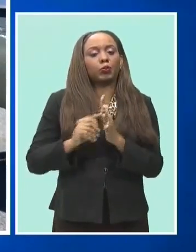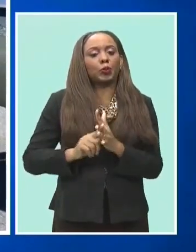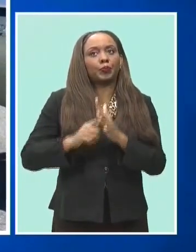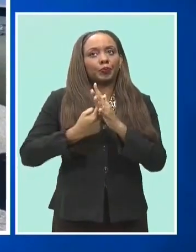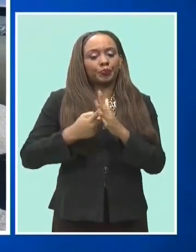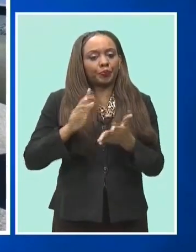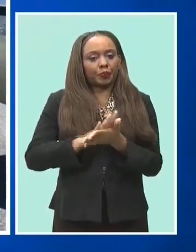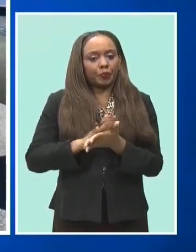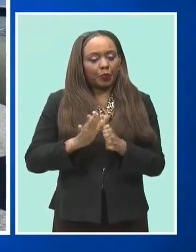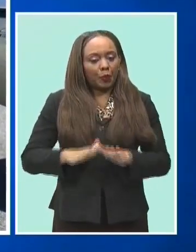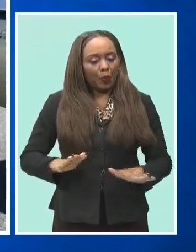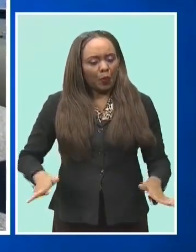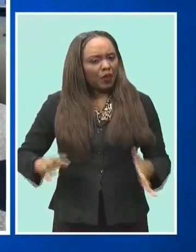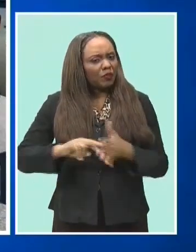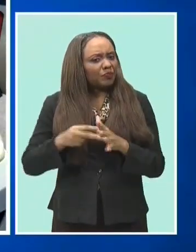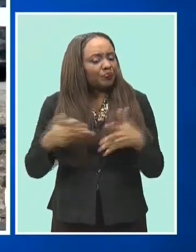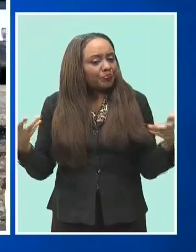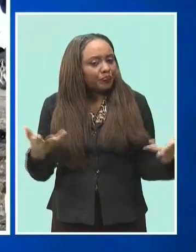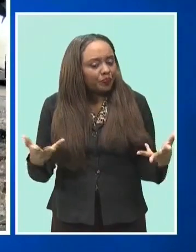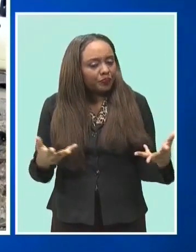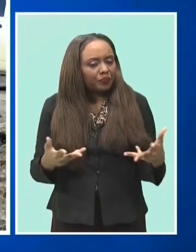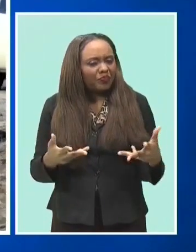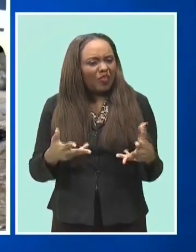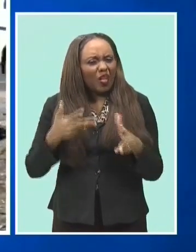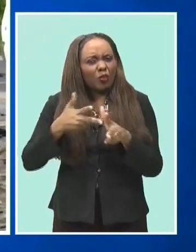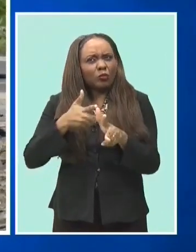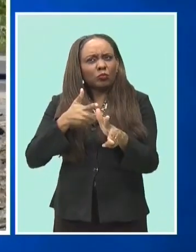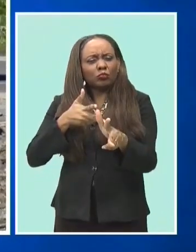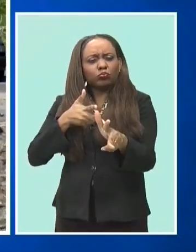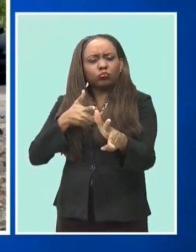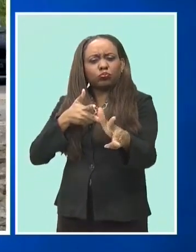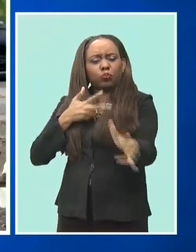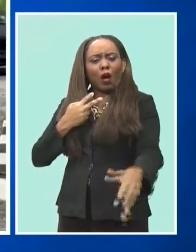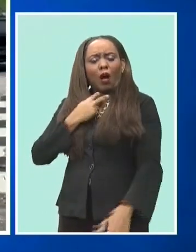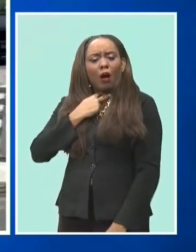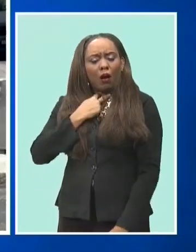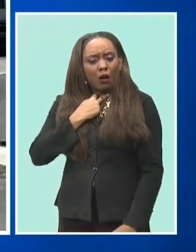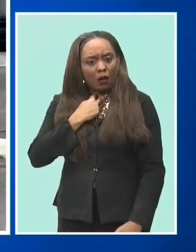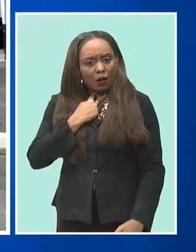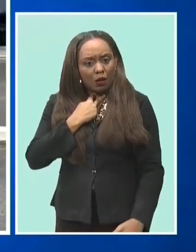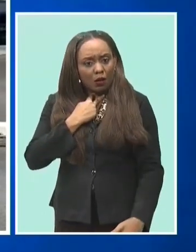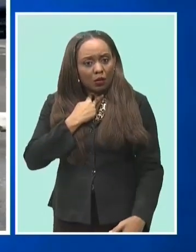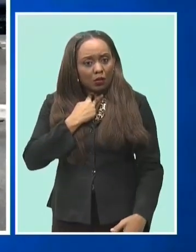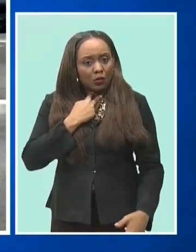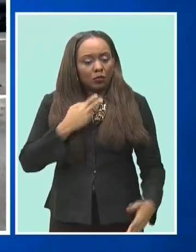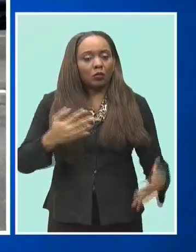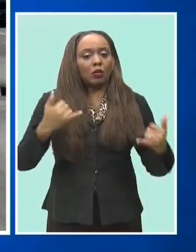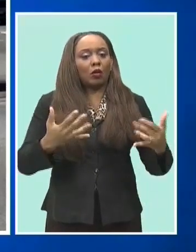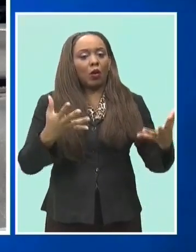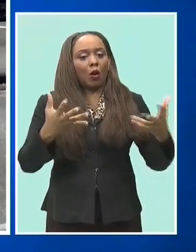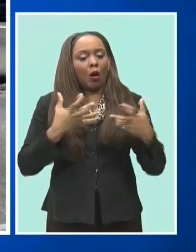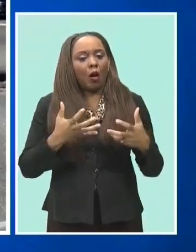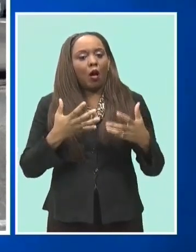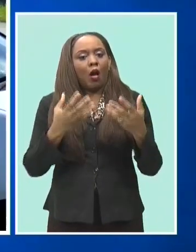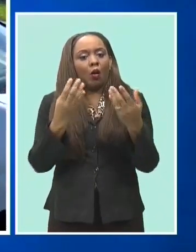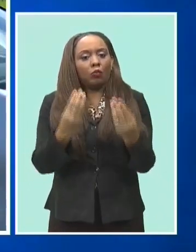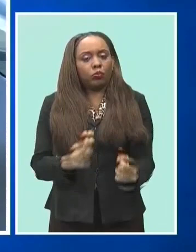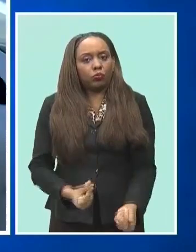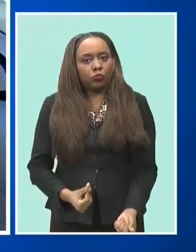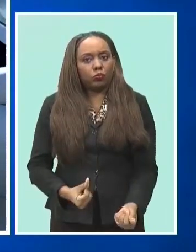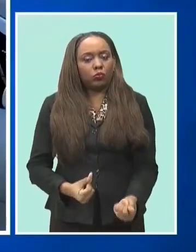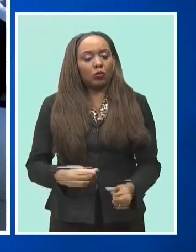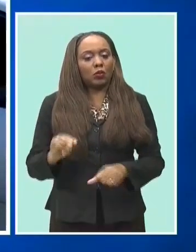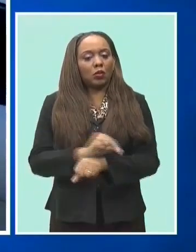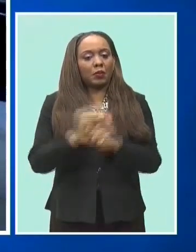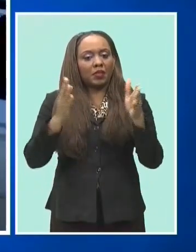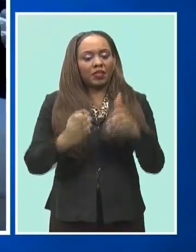chances are gridlock traffic will once again be the norm during peak times. In an effort to ease the congestion, Dr. William Duguid